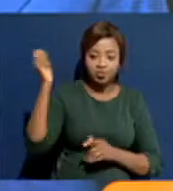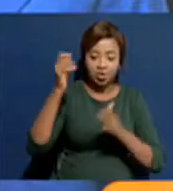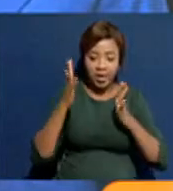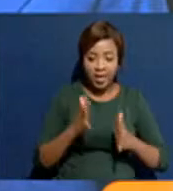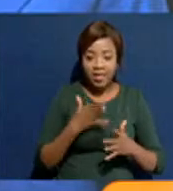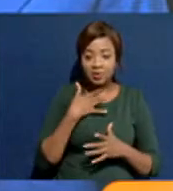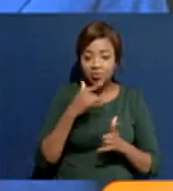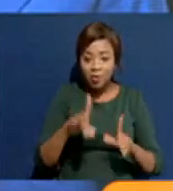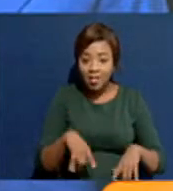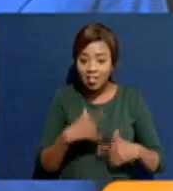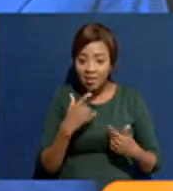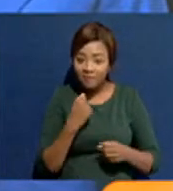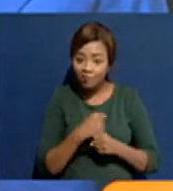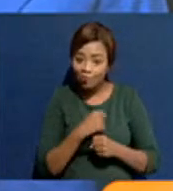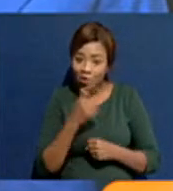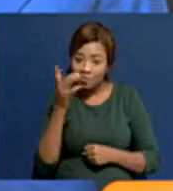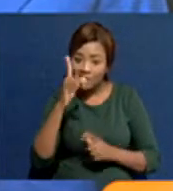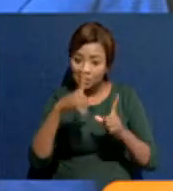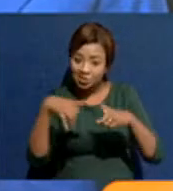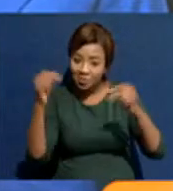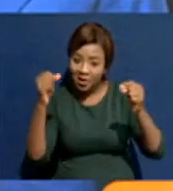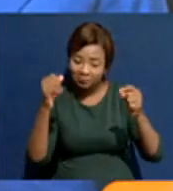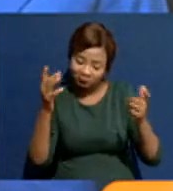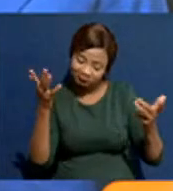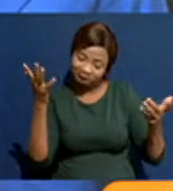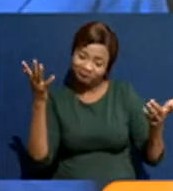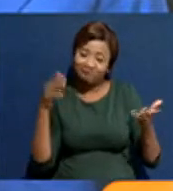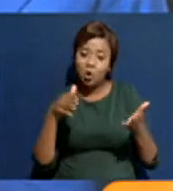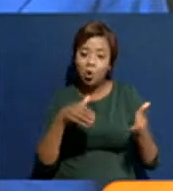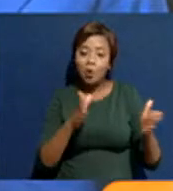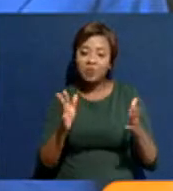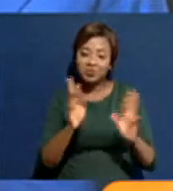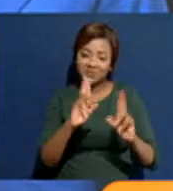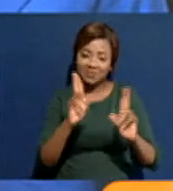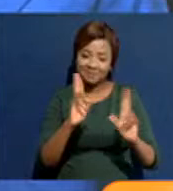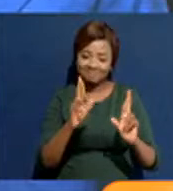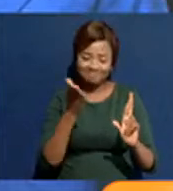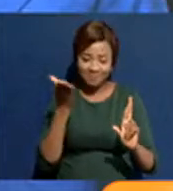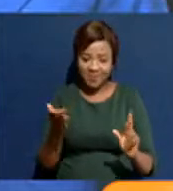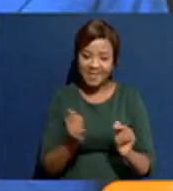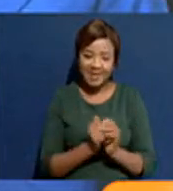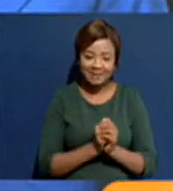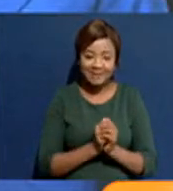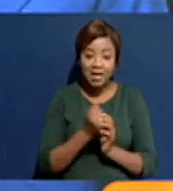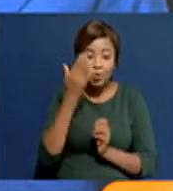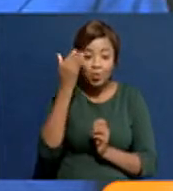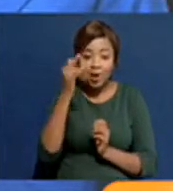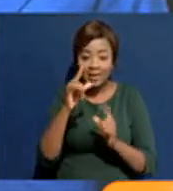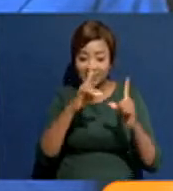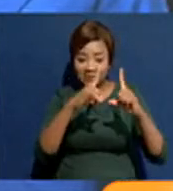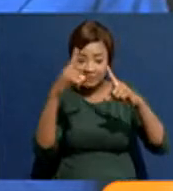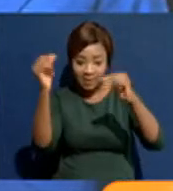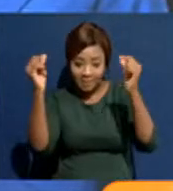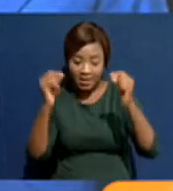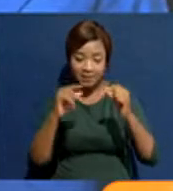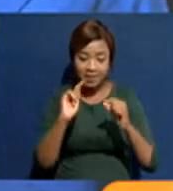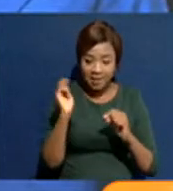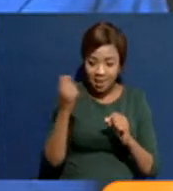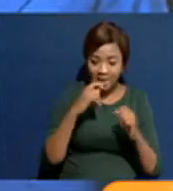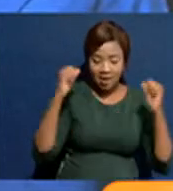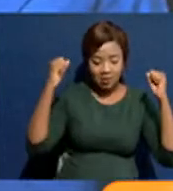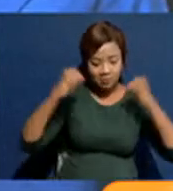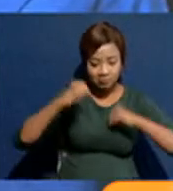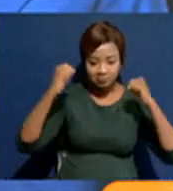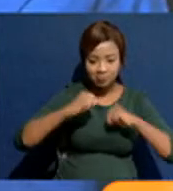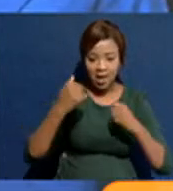Work in Japan will now have a chance to tap into the opportunities in the Japanese job market following an agreement between Kenya and Japan.